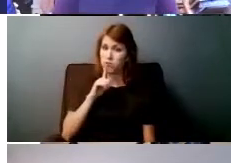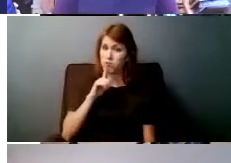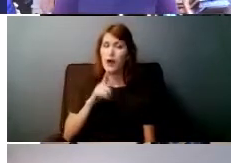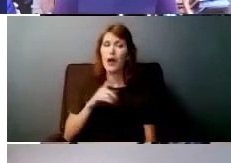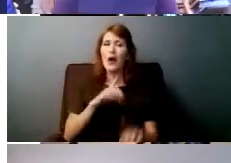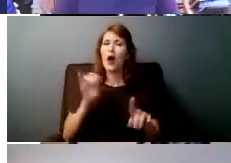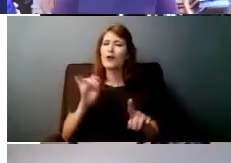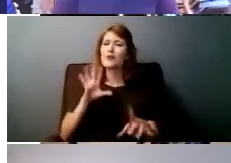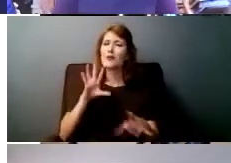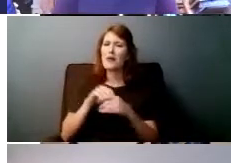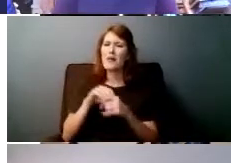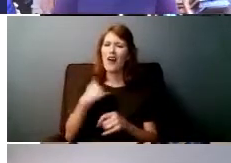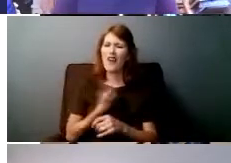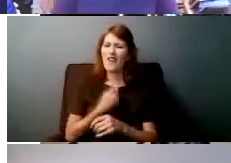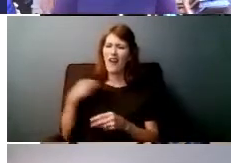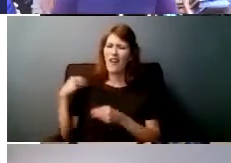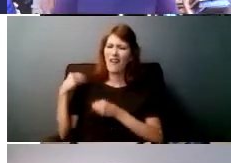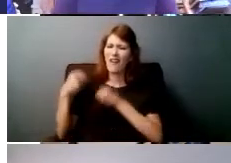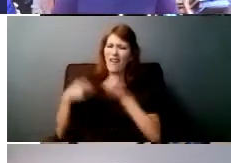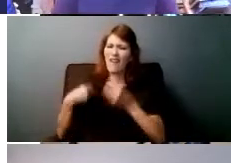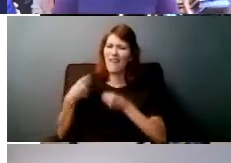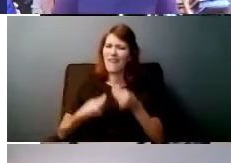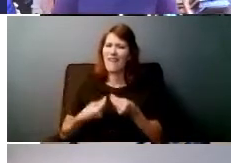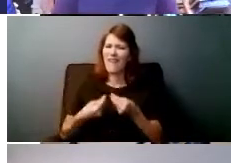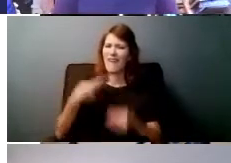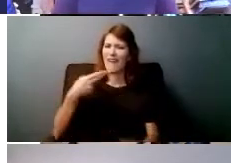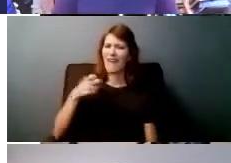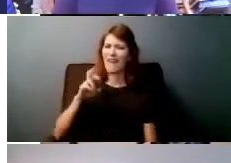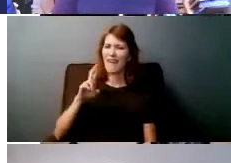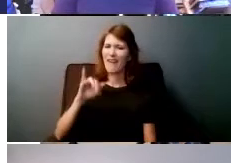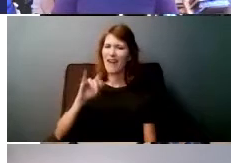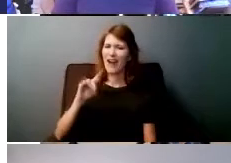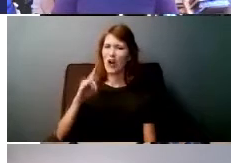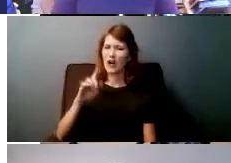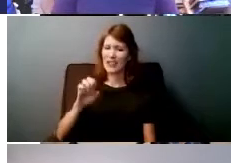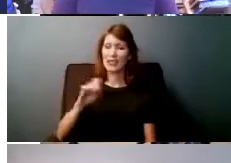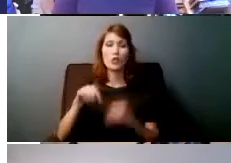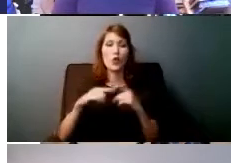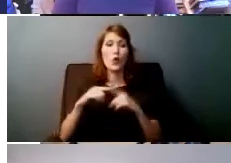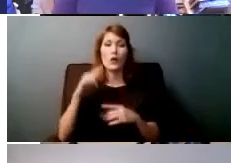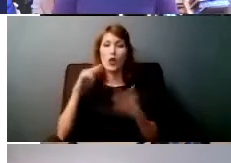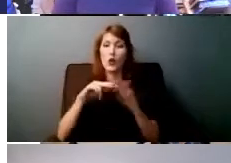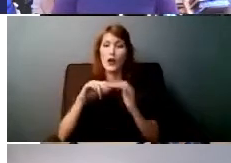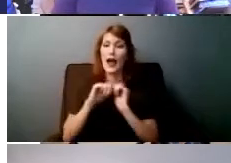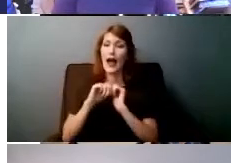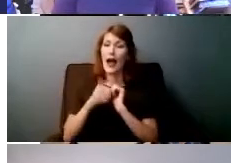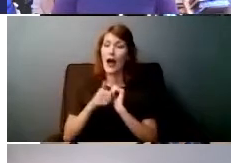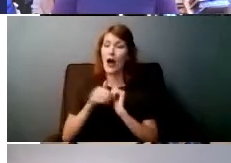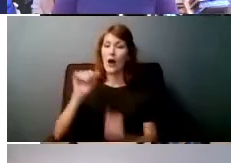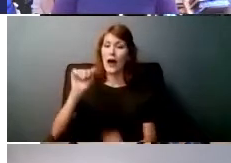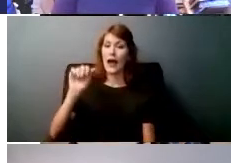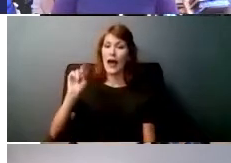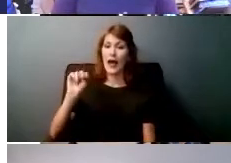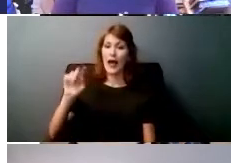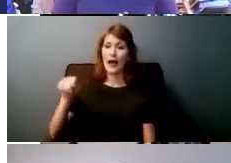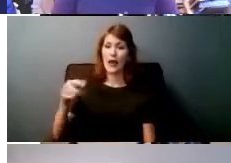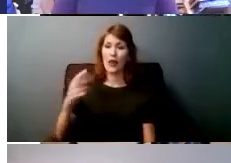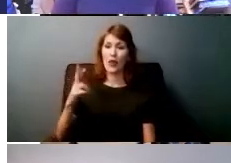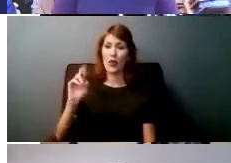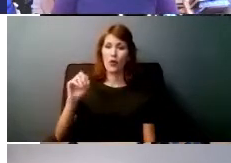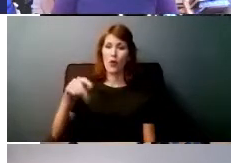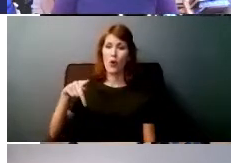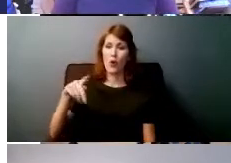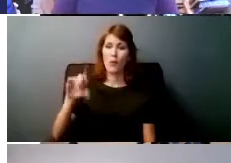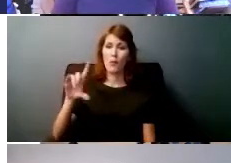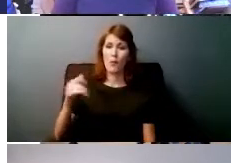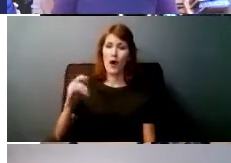heritage. When you look at the way that anthropologists define when a society truly develops culture, it